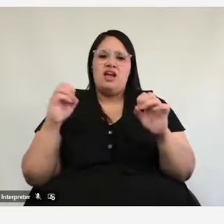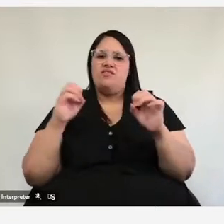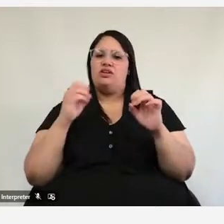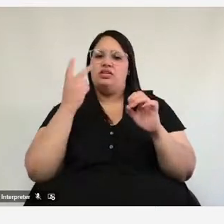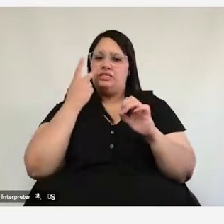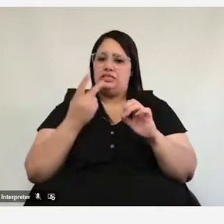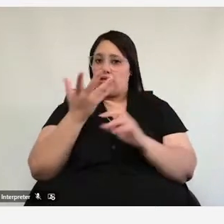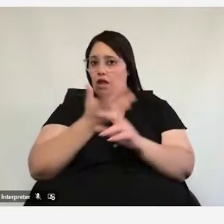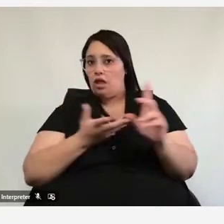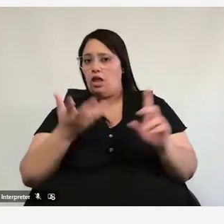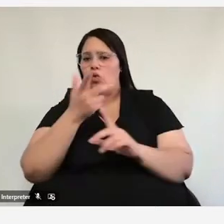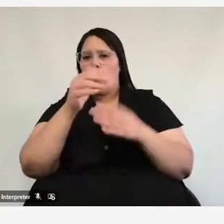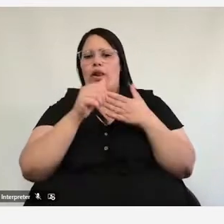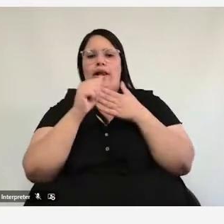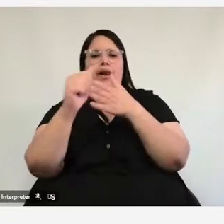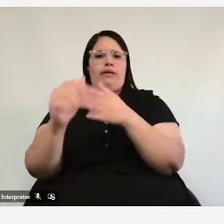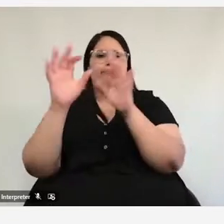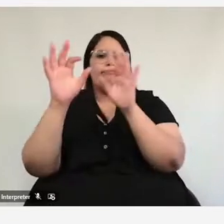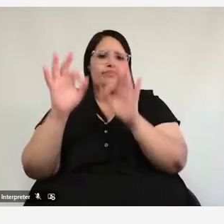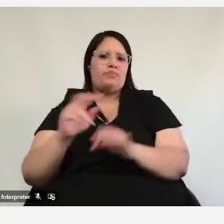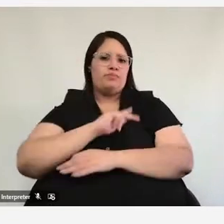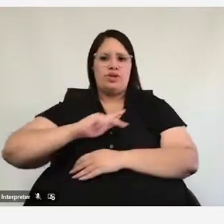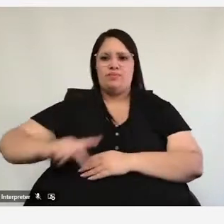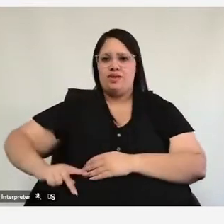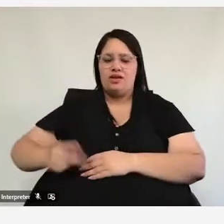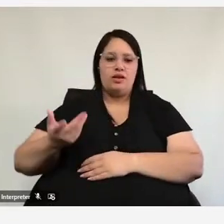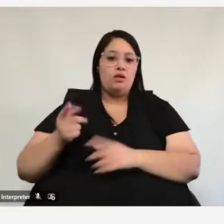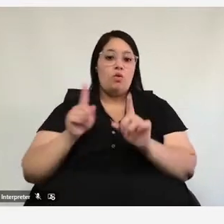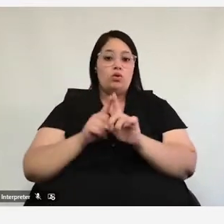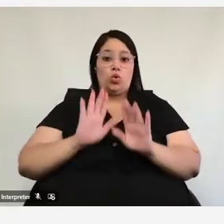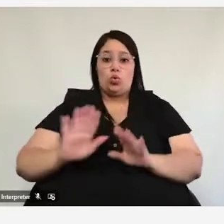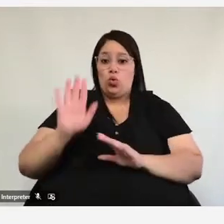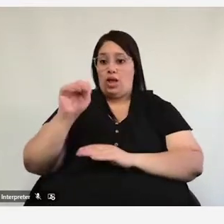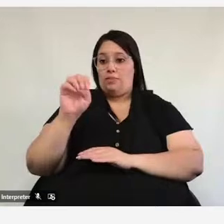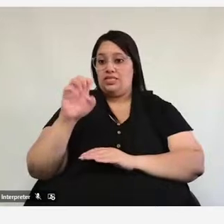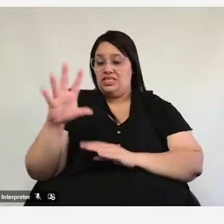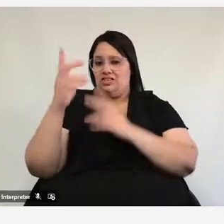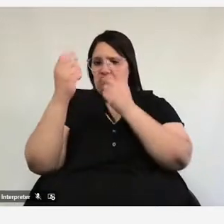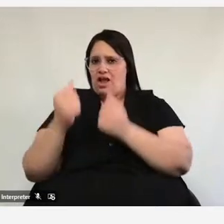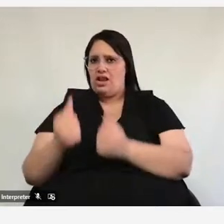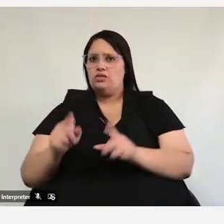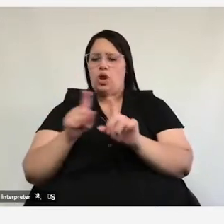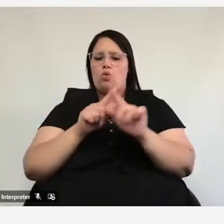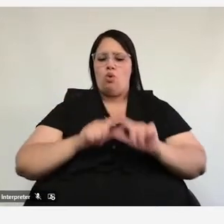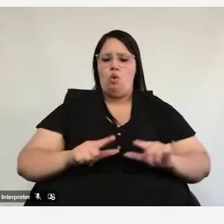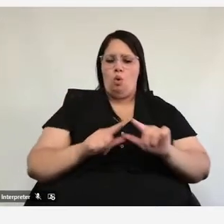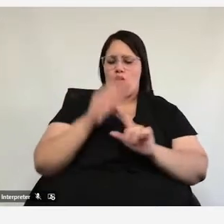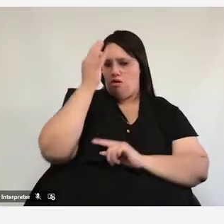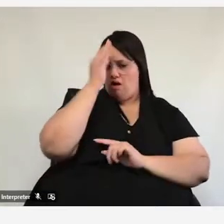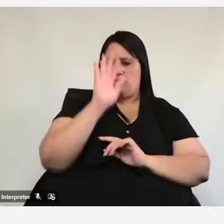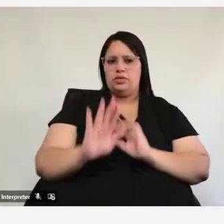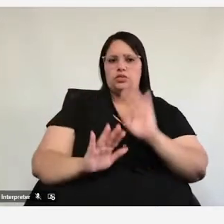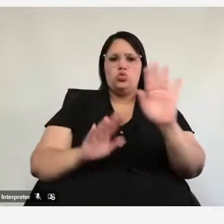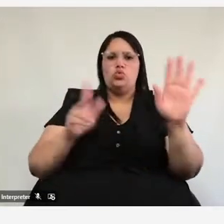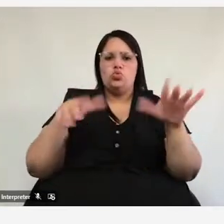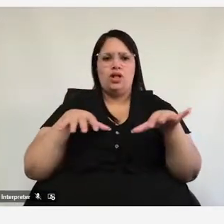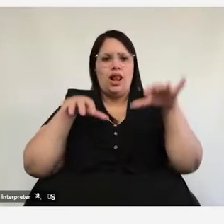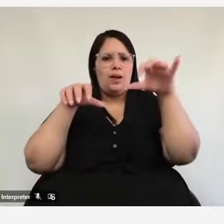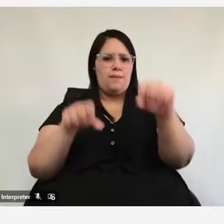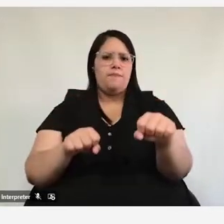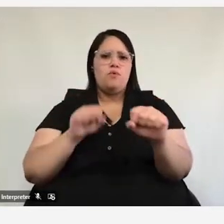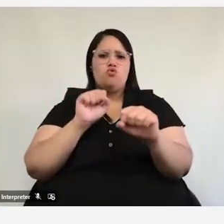you as a leader, Premier, and you as the MEC of Finance and of local government, taking